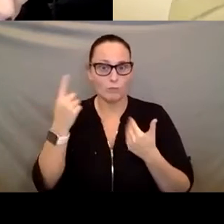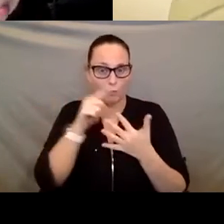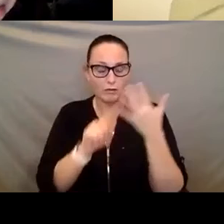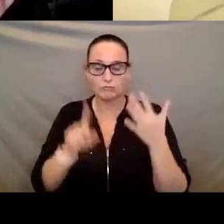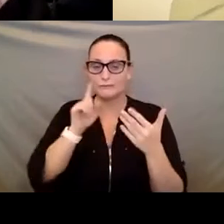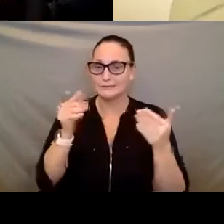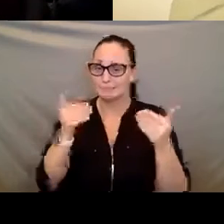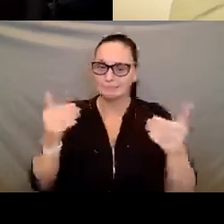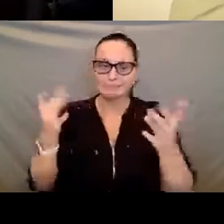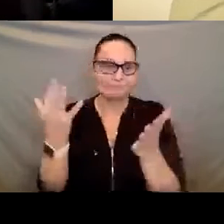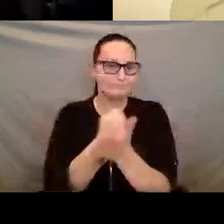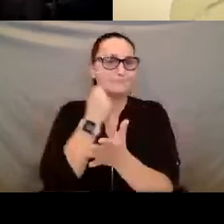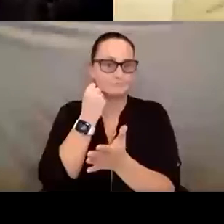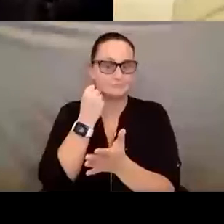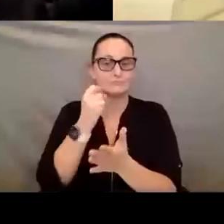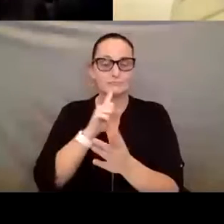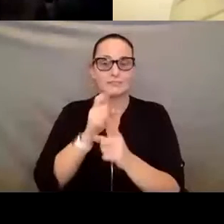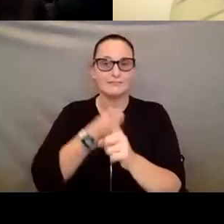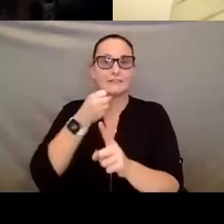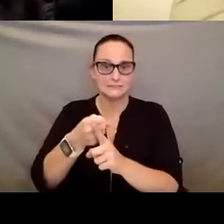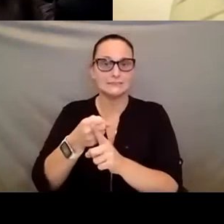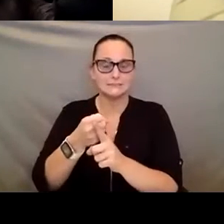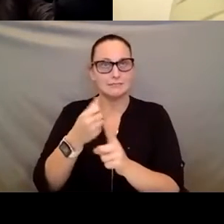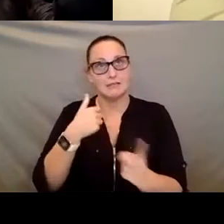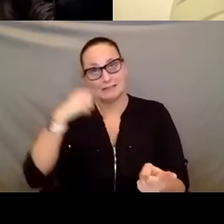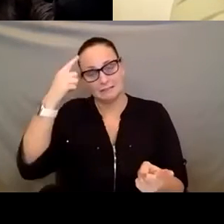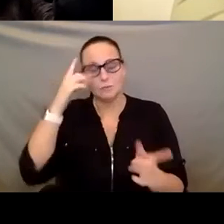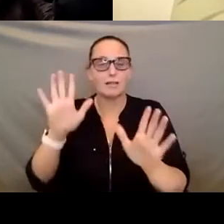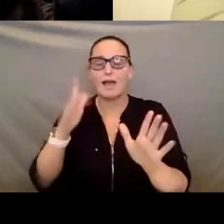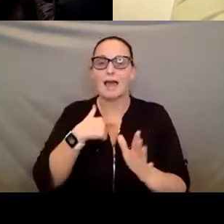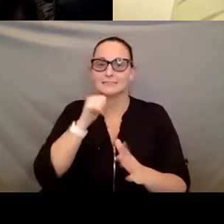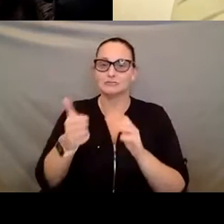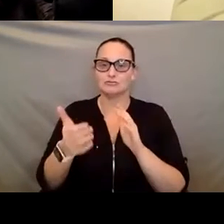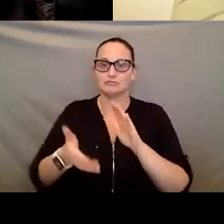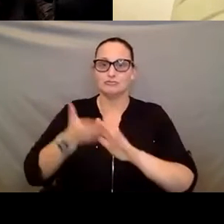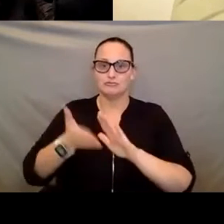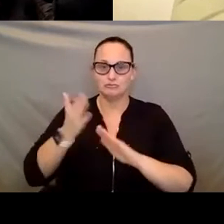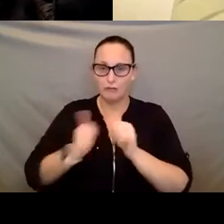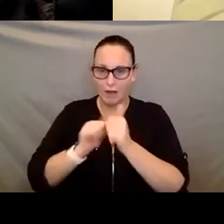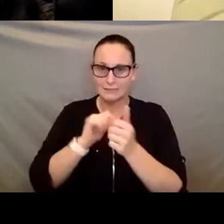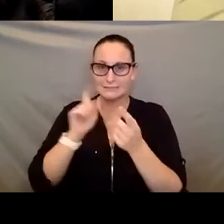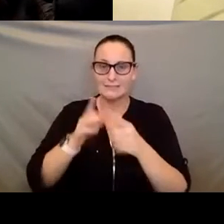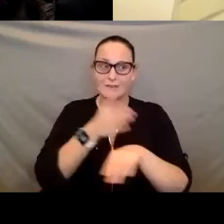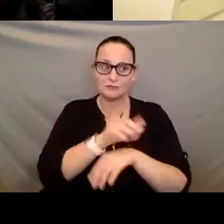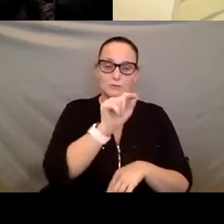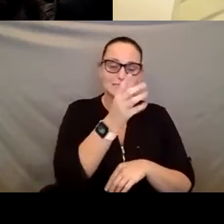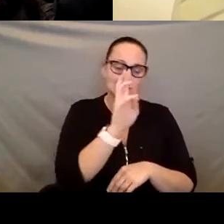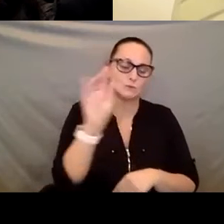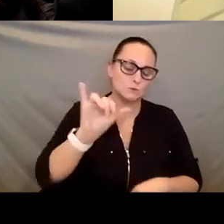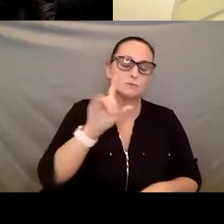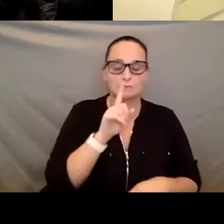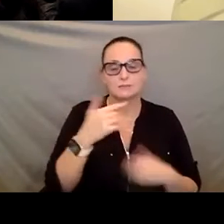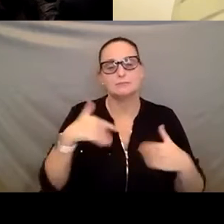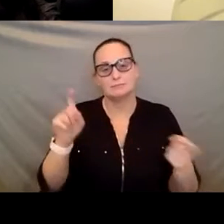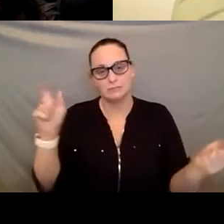forward and taking that forward really affected a lot of, I didn't run until after 2016 as well. It was a big